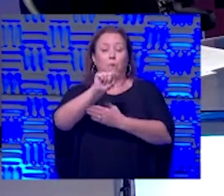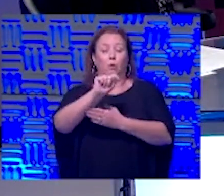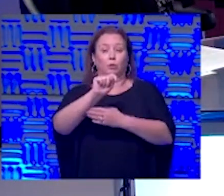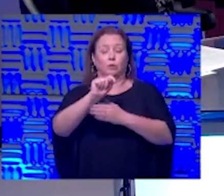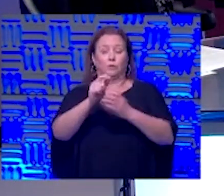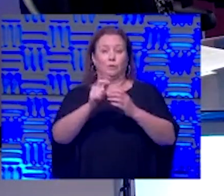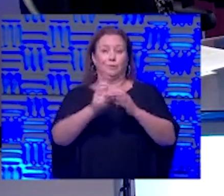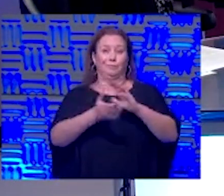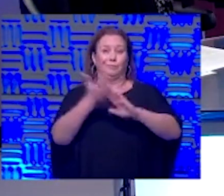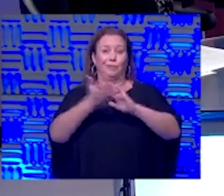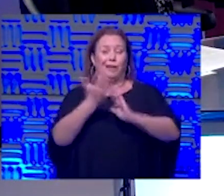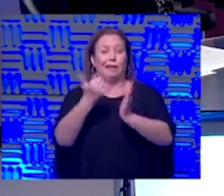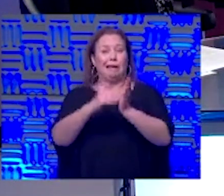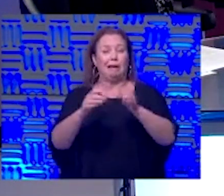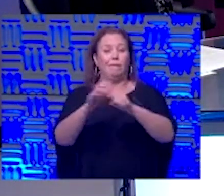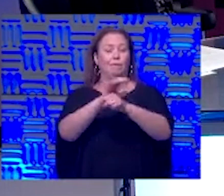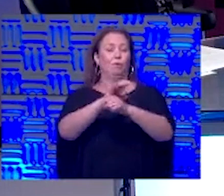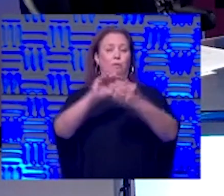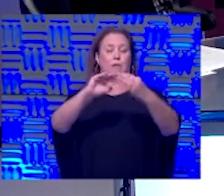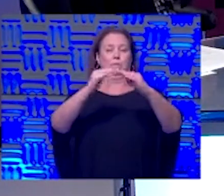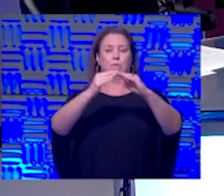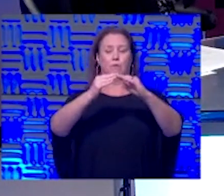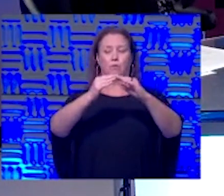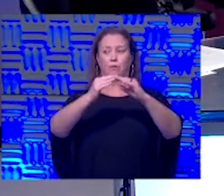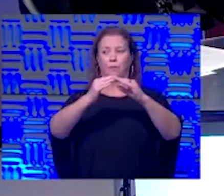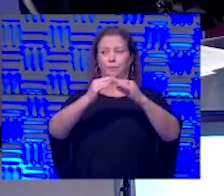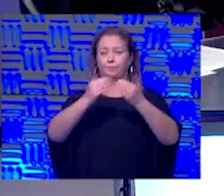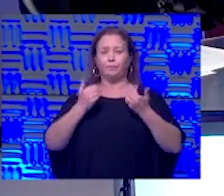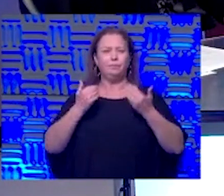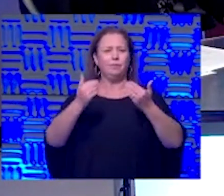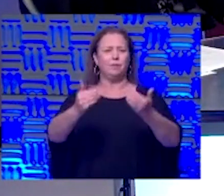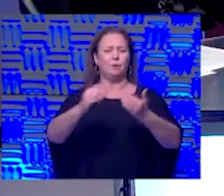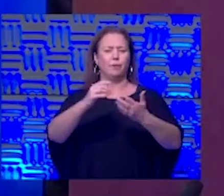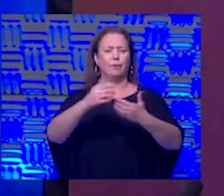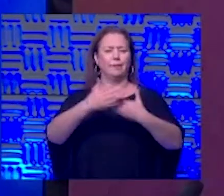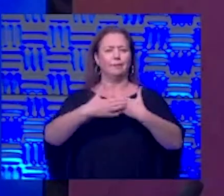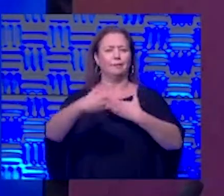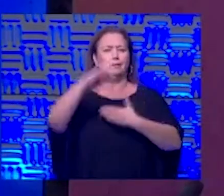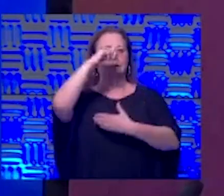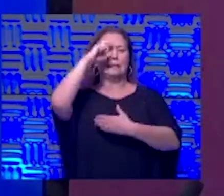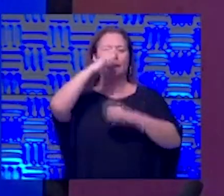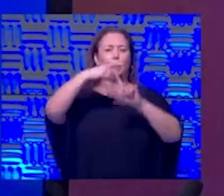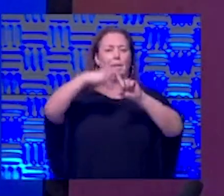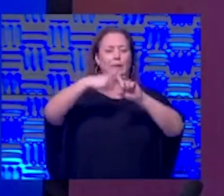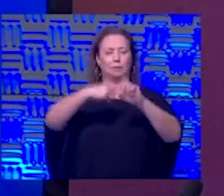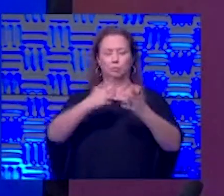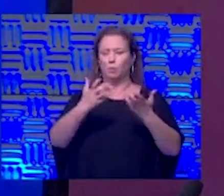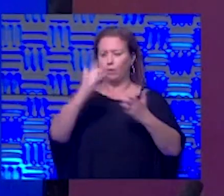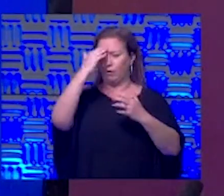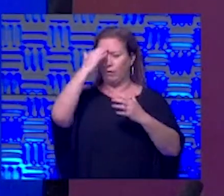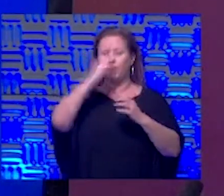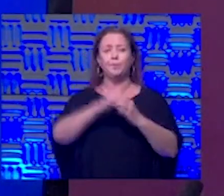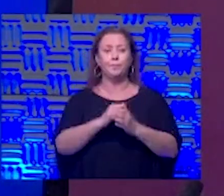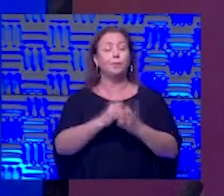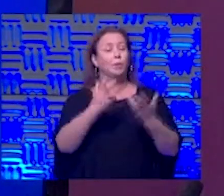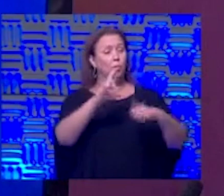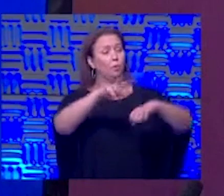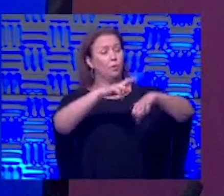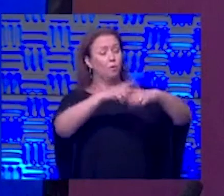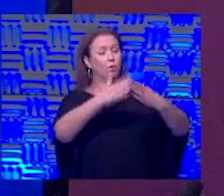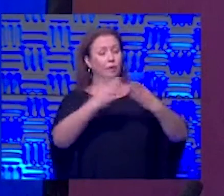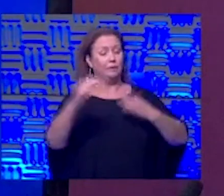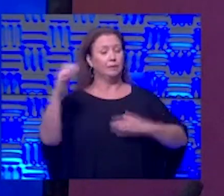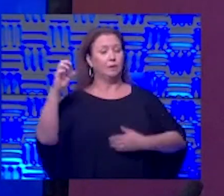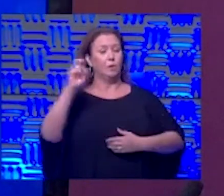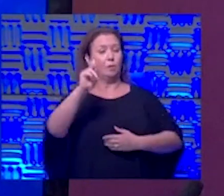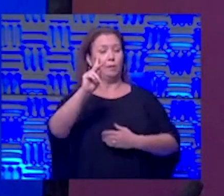capacity, what do you want people to know heading through the next couple of months? Well, one, we want the normal things to continue, which is get